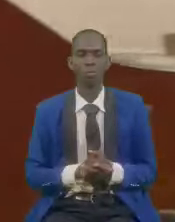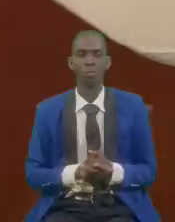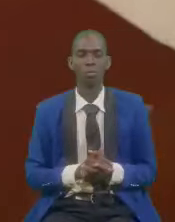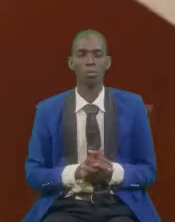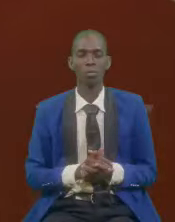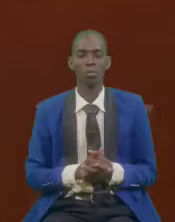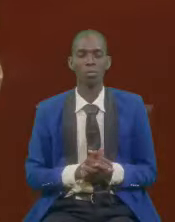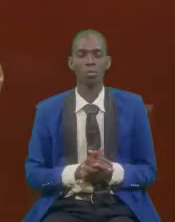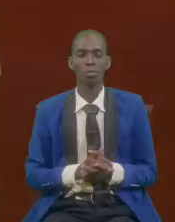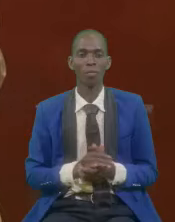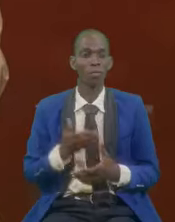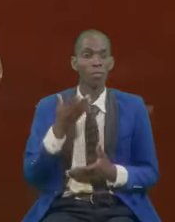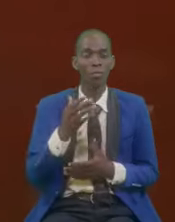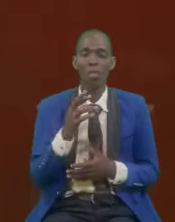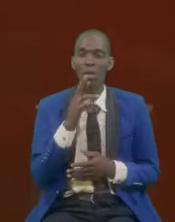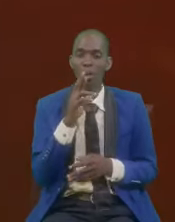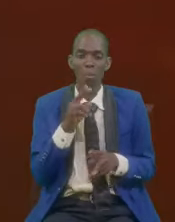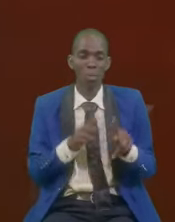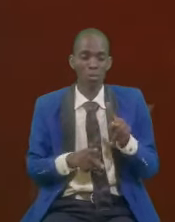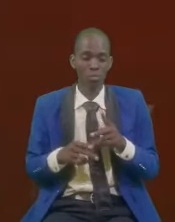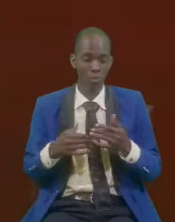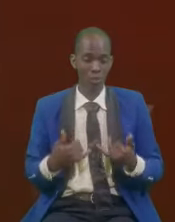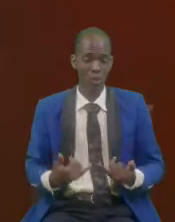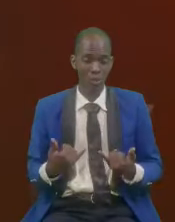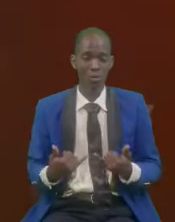There are people nowadays,